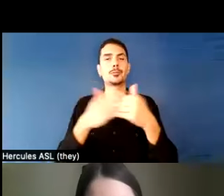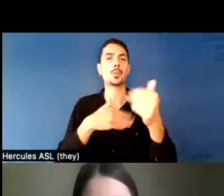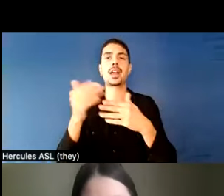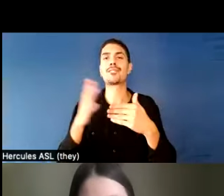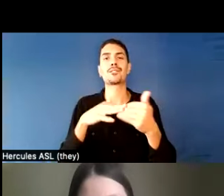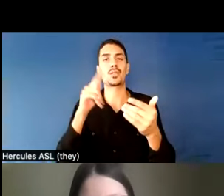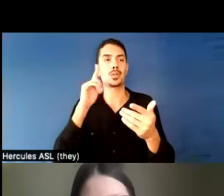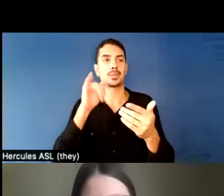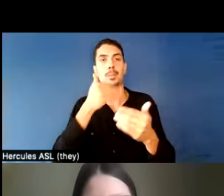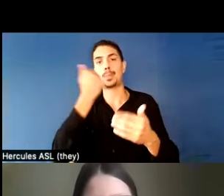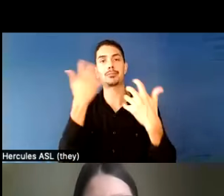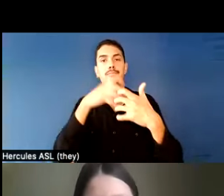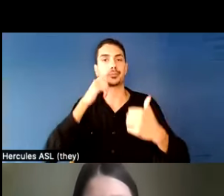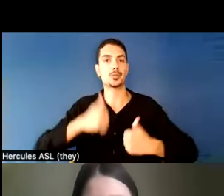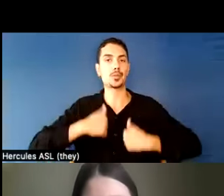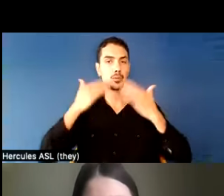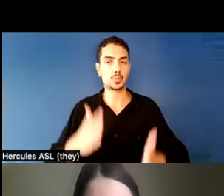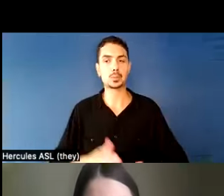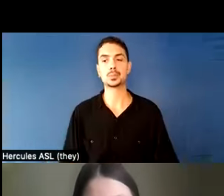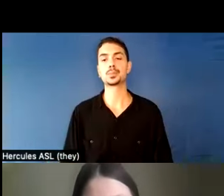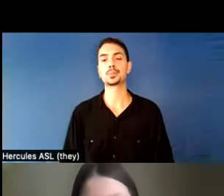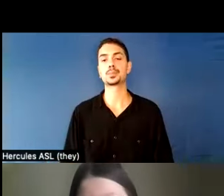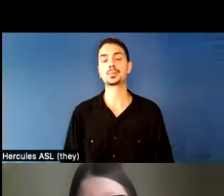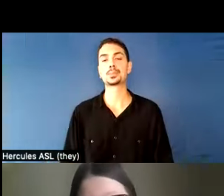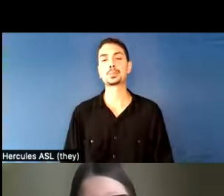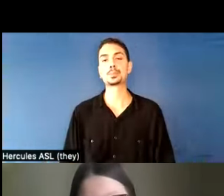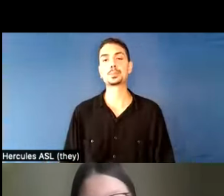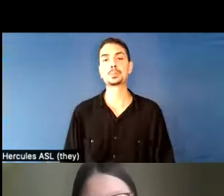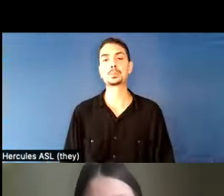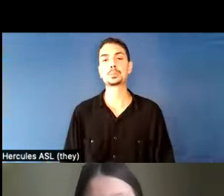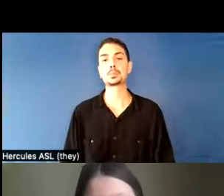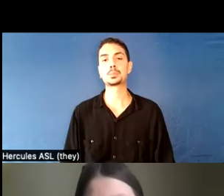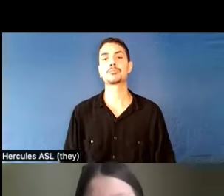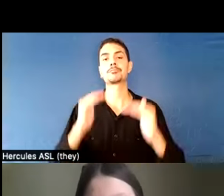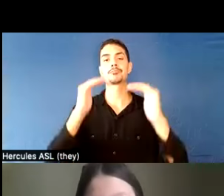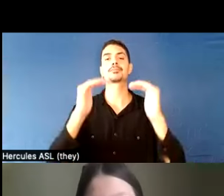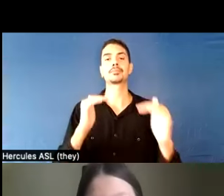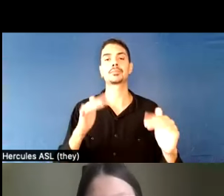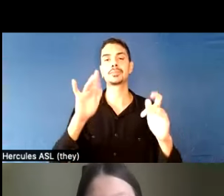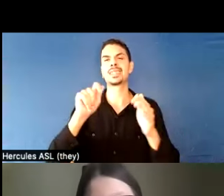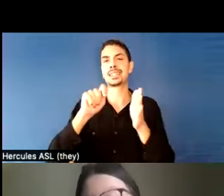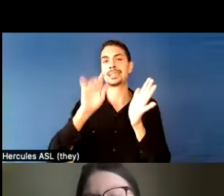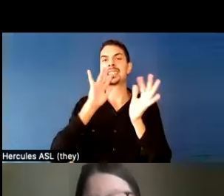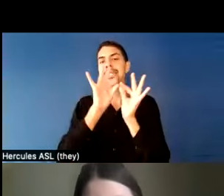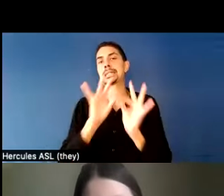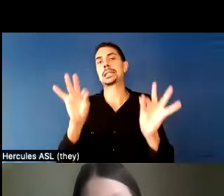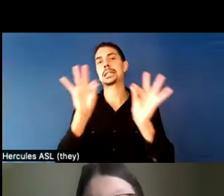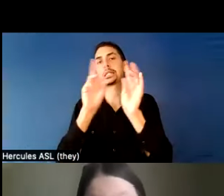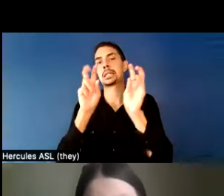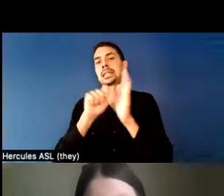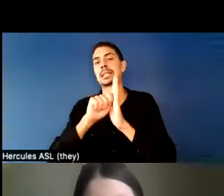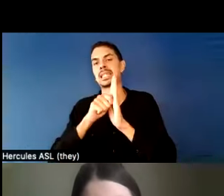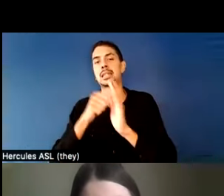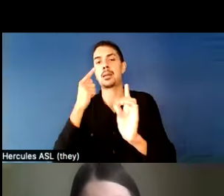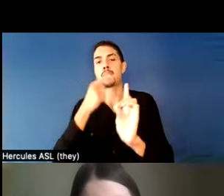survivors. I really think that, key points of disclosure. So who are those people that a survivor goes to